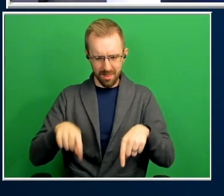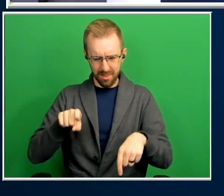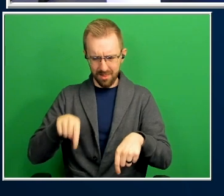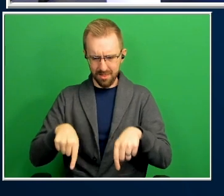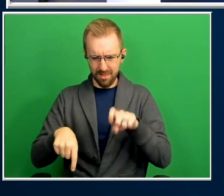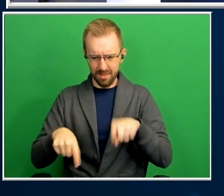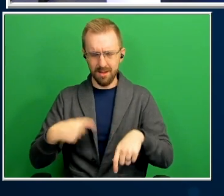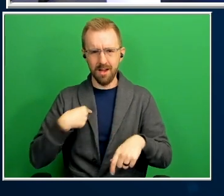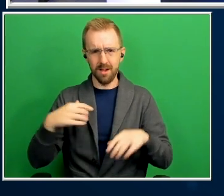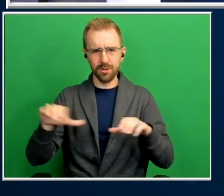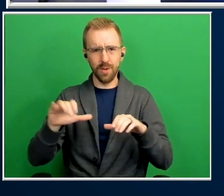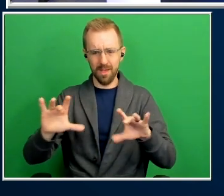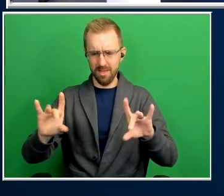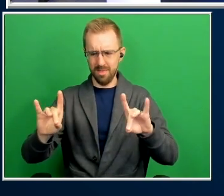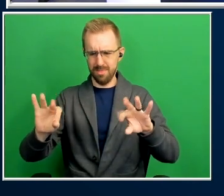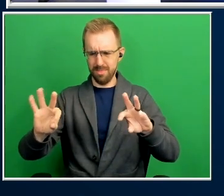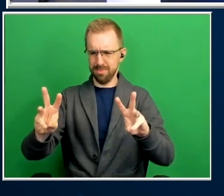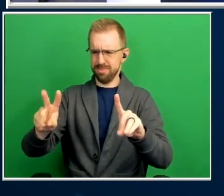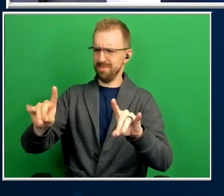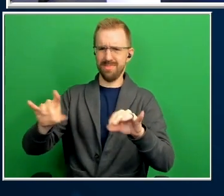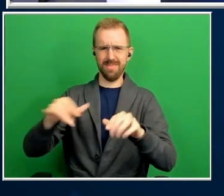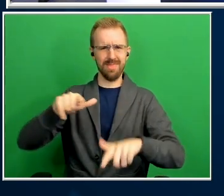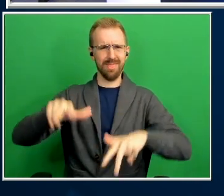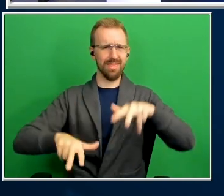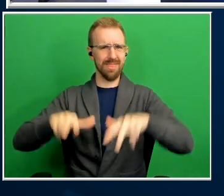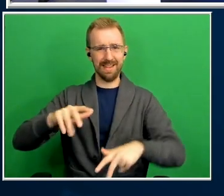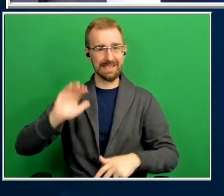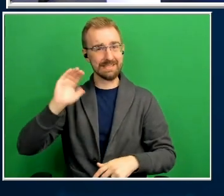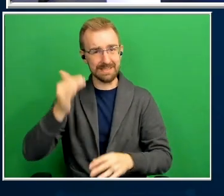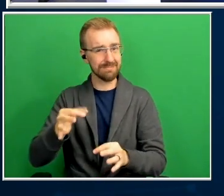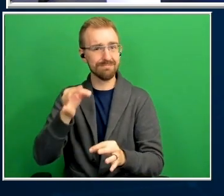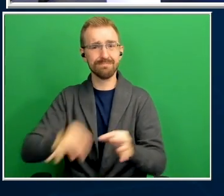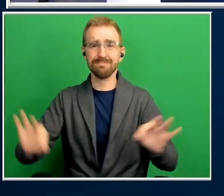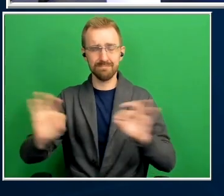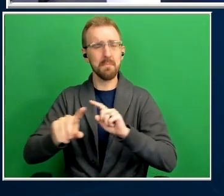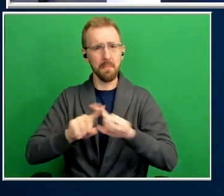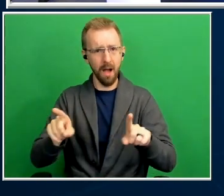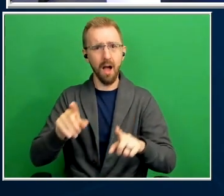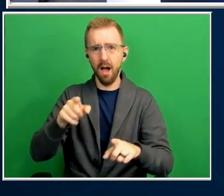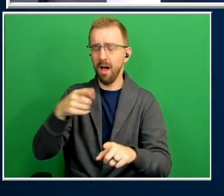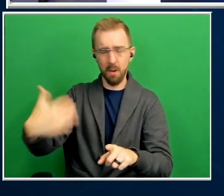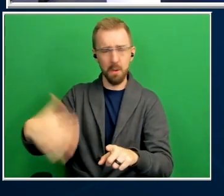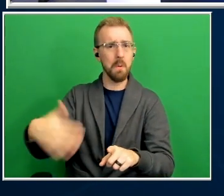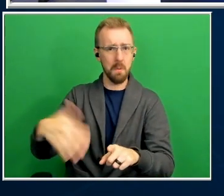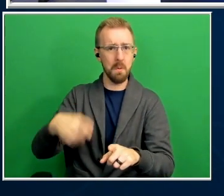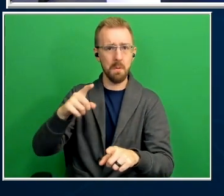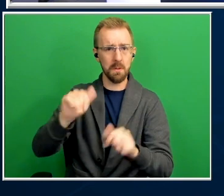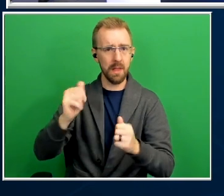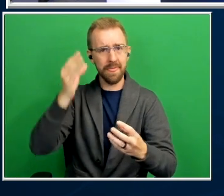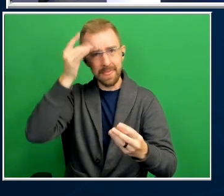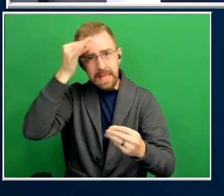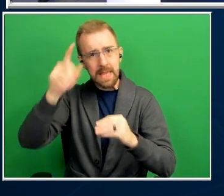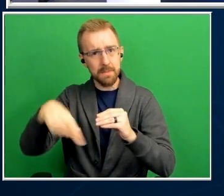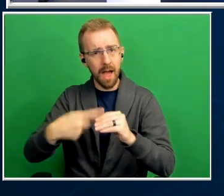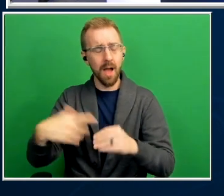so i get that like something that seems simple but dual tasking can kind of be something you have to think about okay what's next